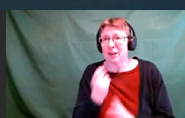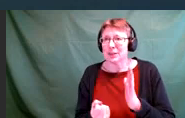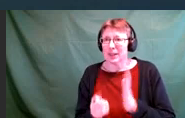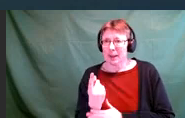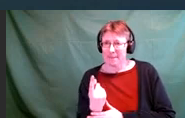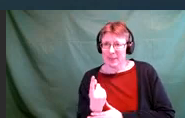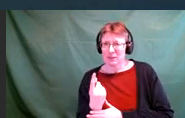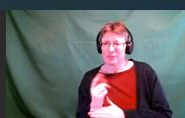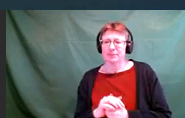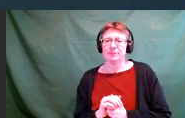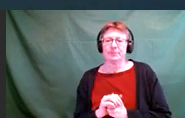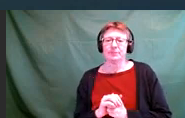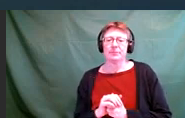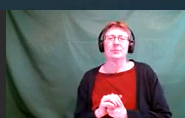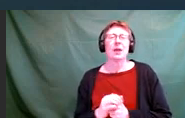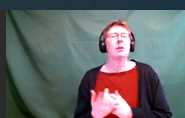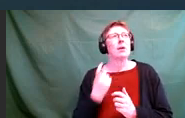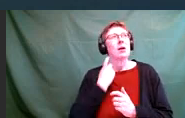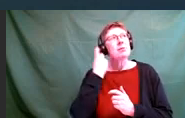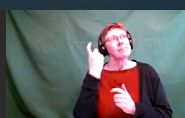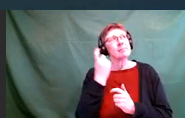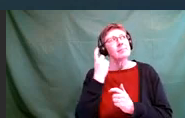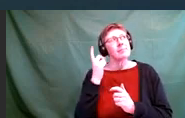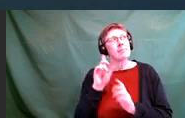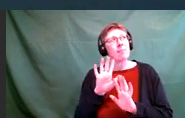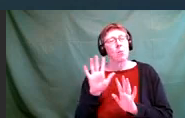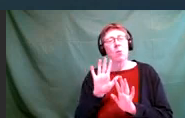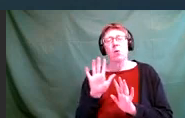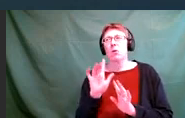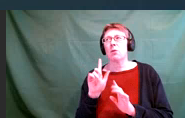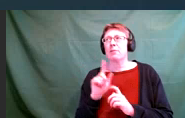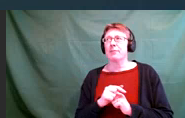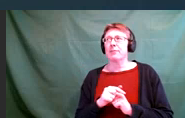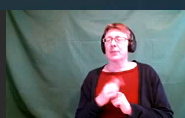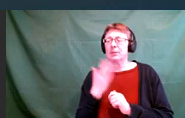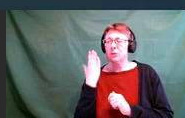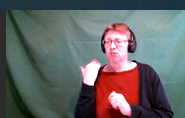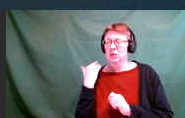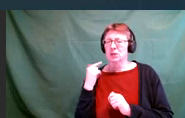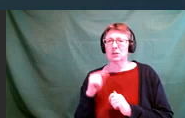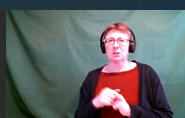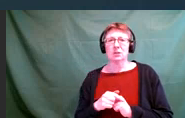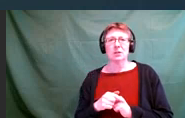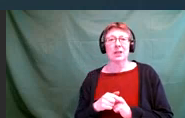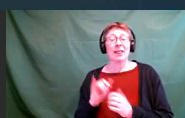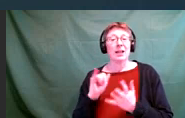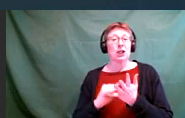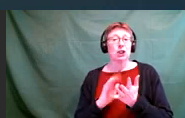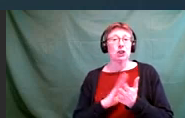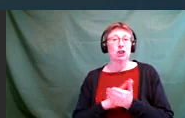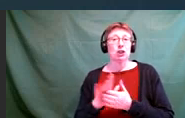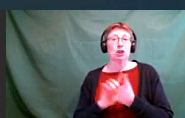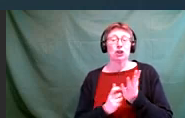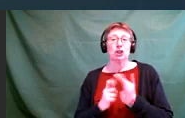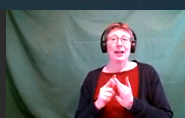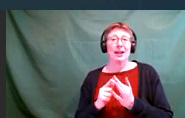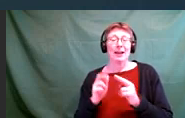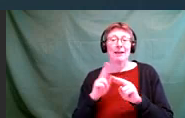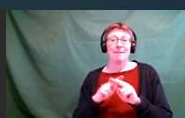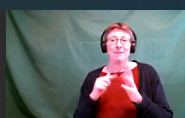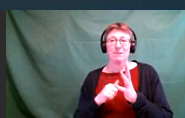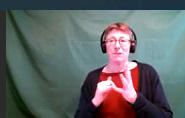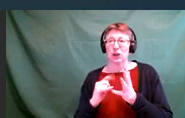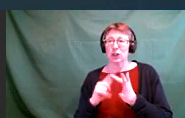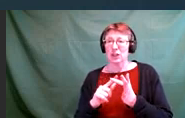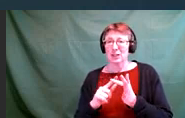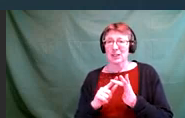So if we think about the recent movements of shares on, say, the FTSE 100